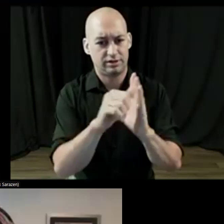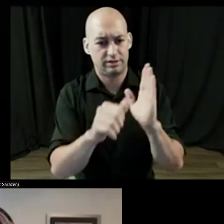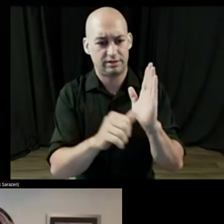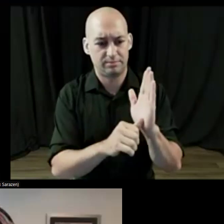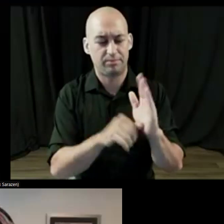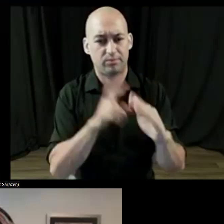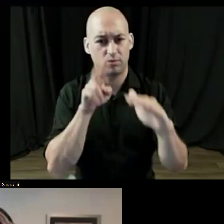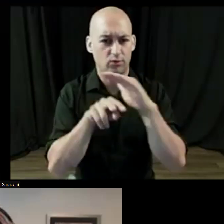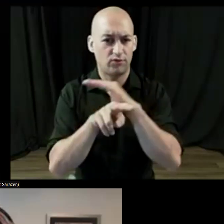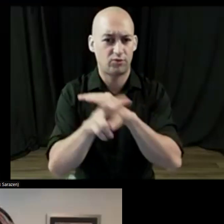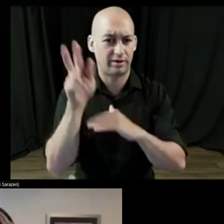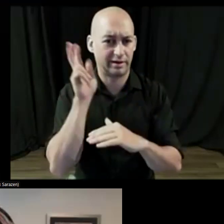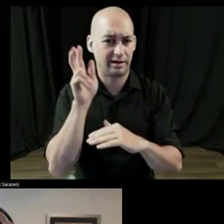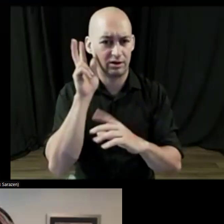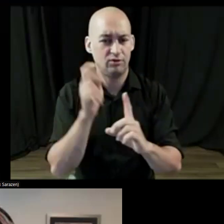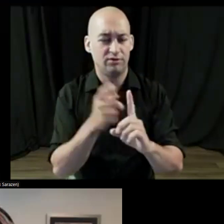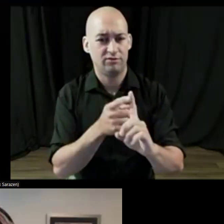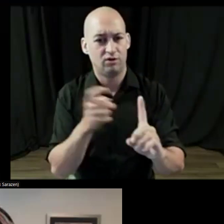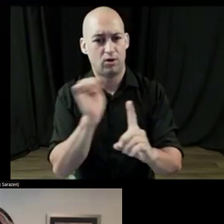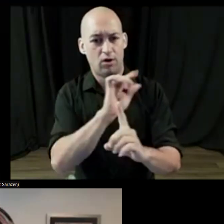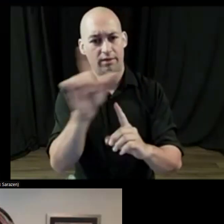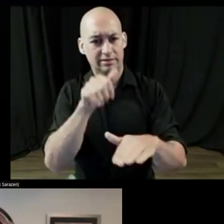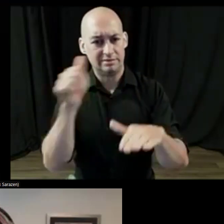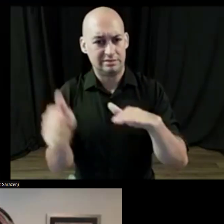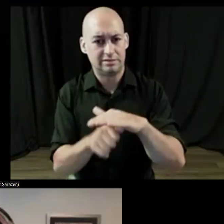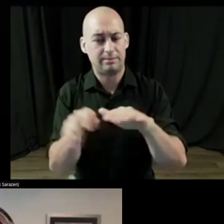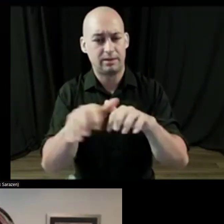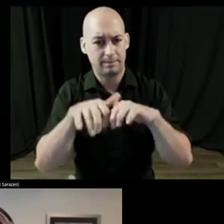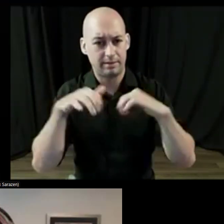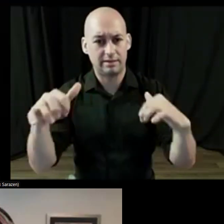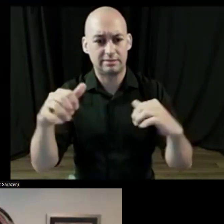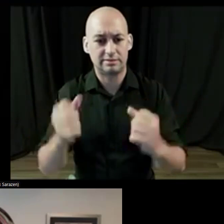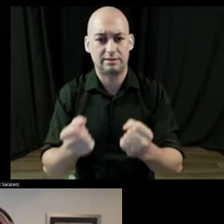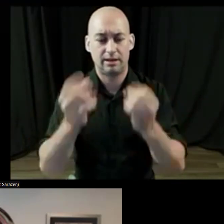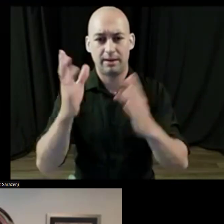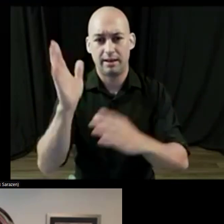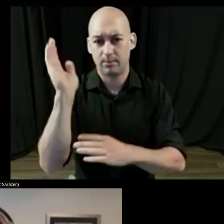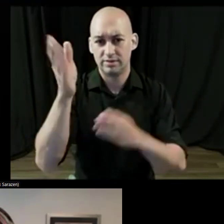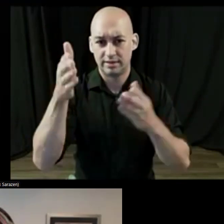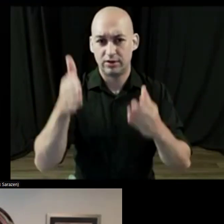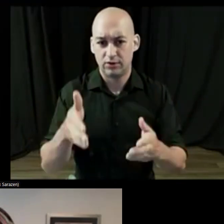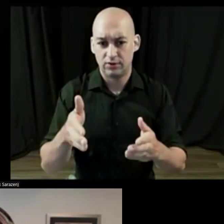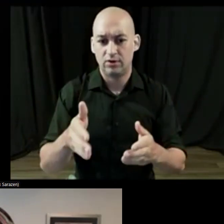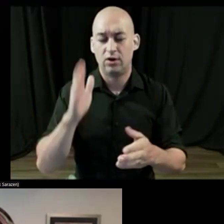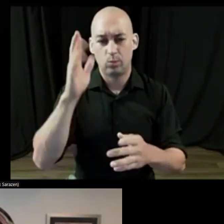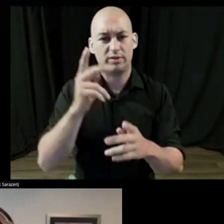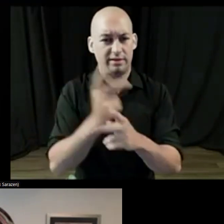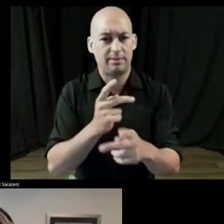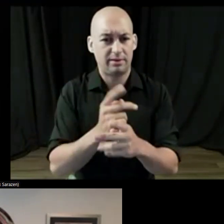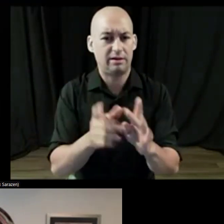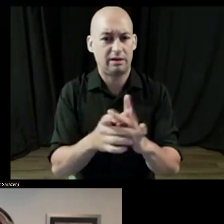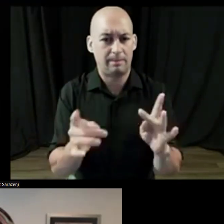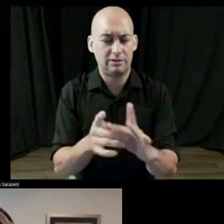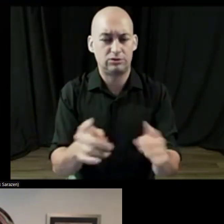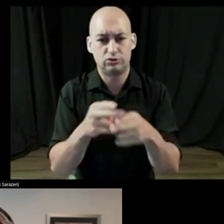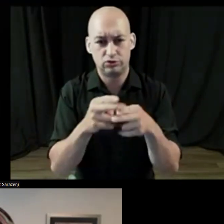forward to hearing from all of the subcommittees and all of the various presenters. So I will keep my comments short, and I will turn